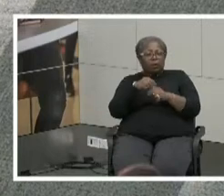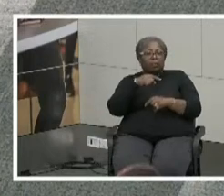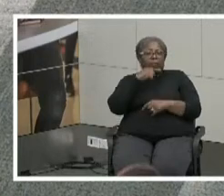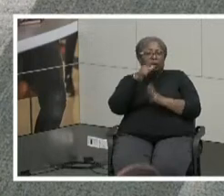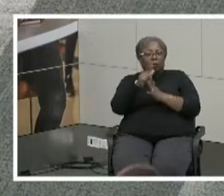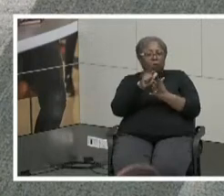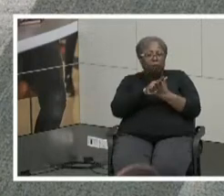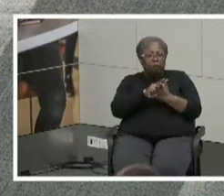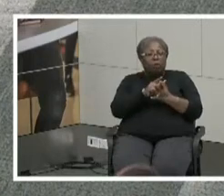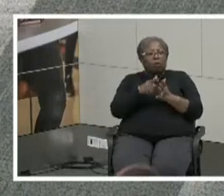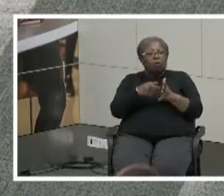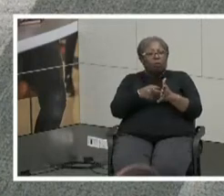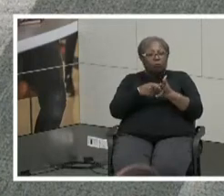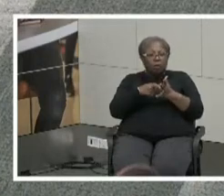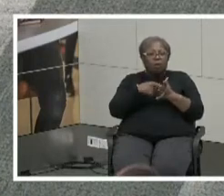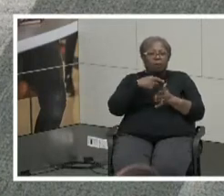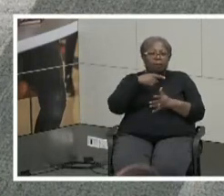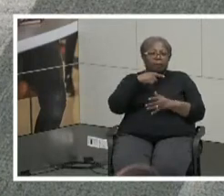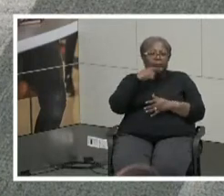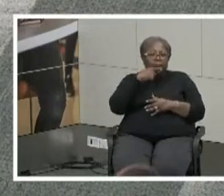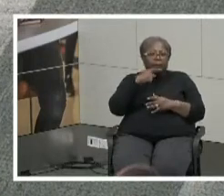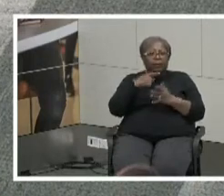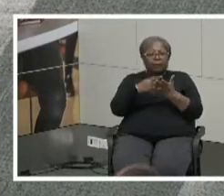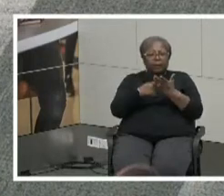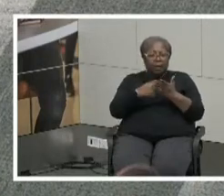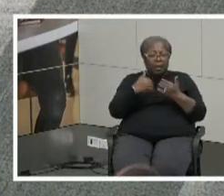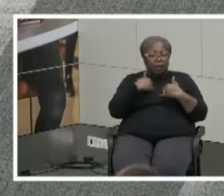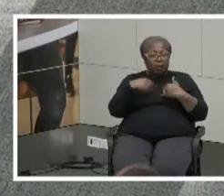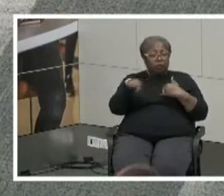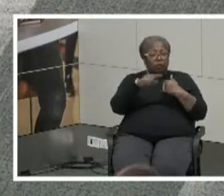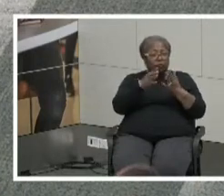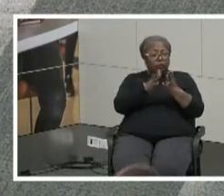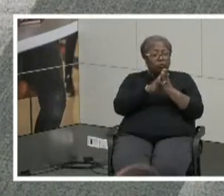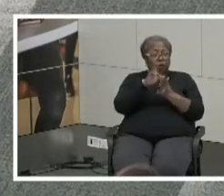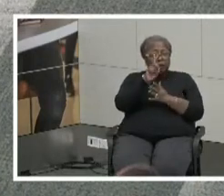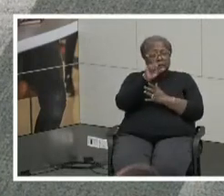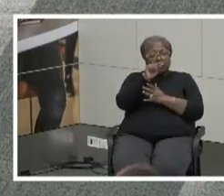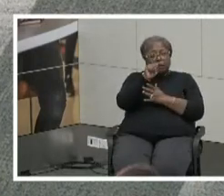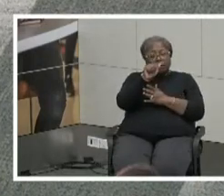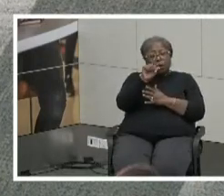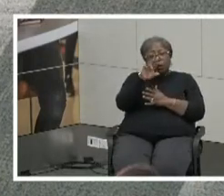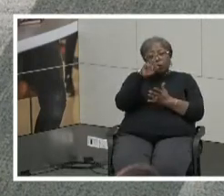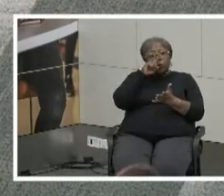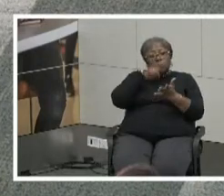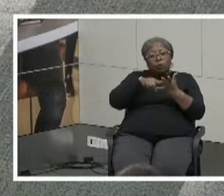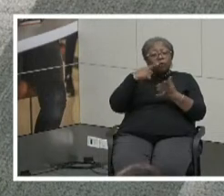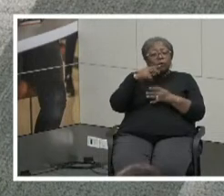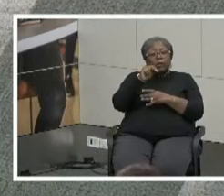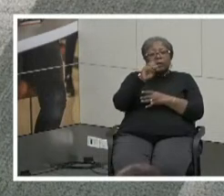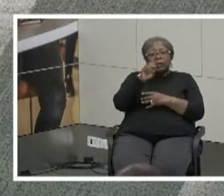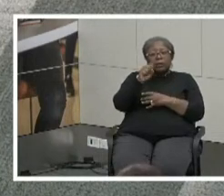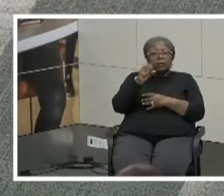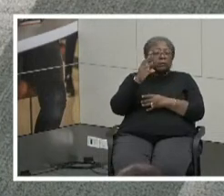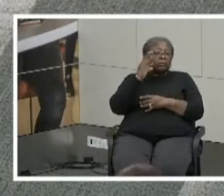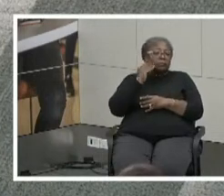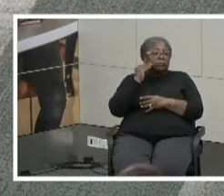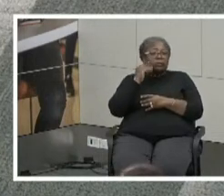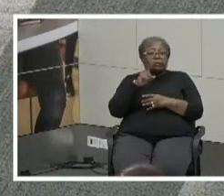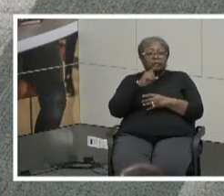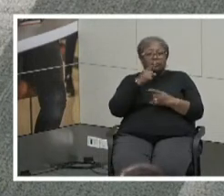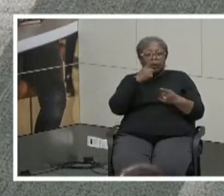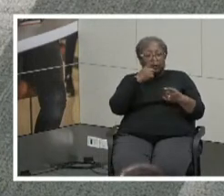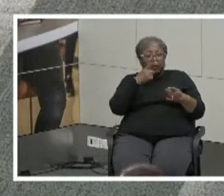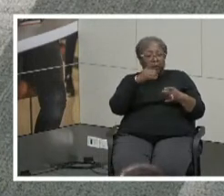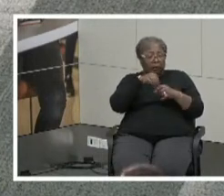law requires public deliberation have you requested data or research for the NES experiment being conducted